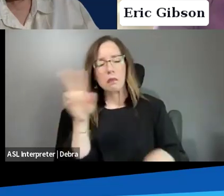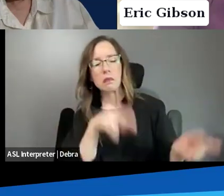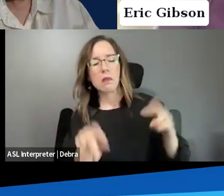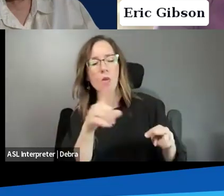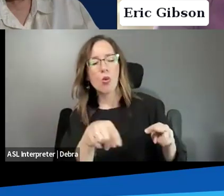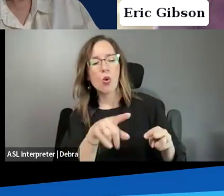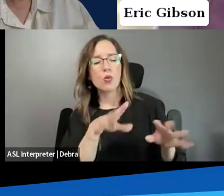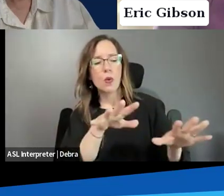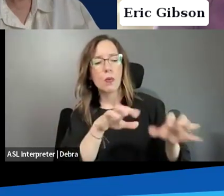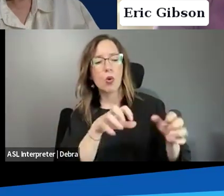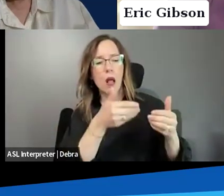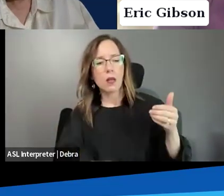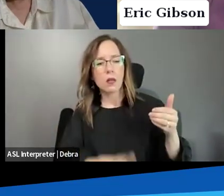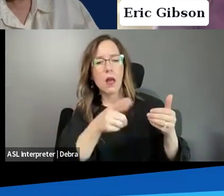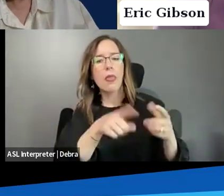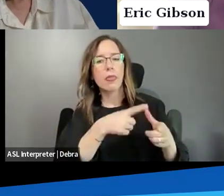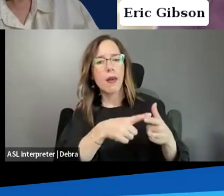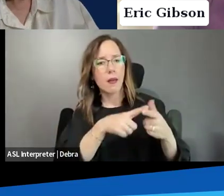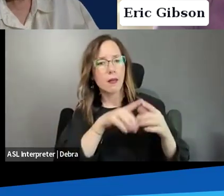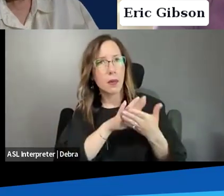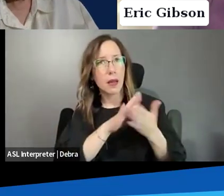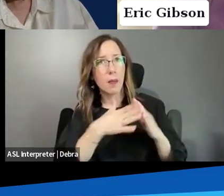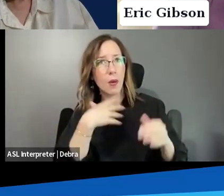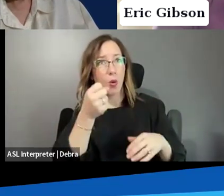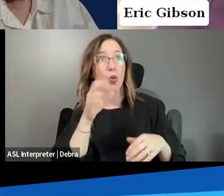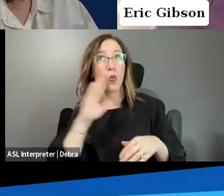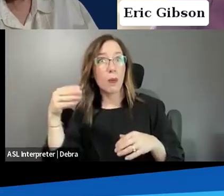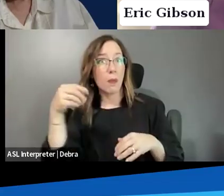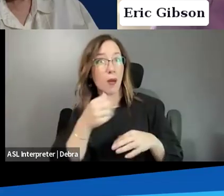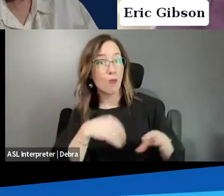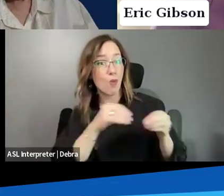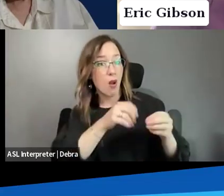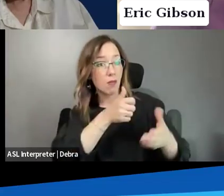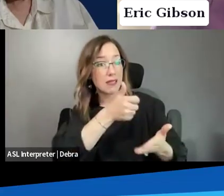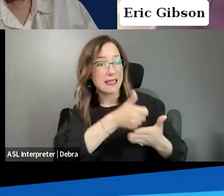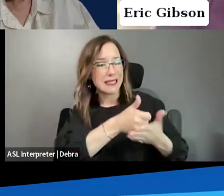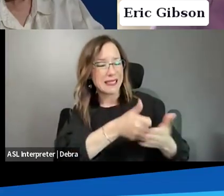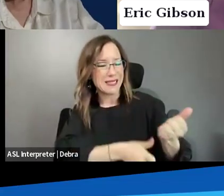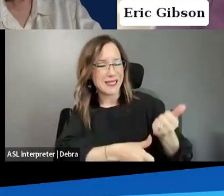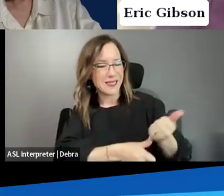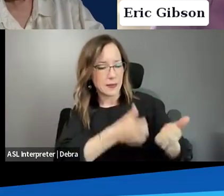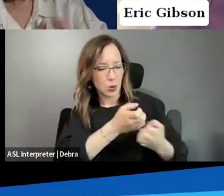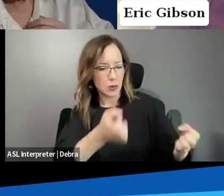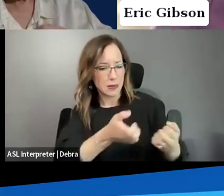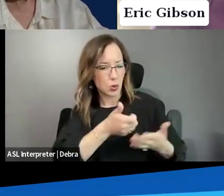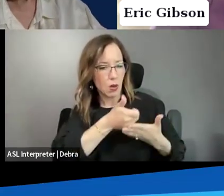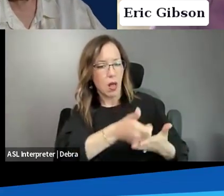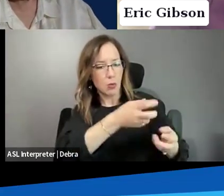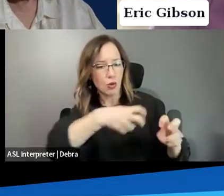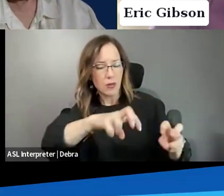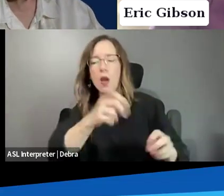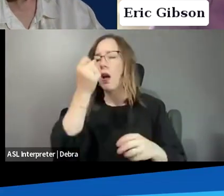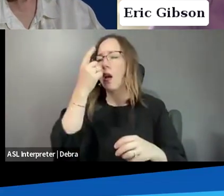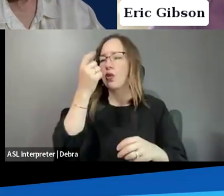who are aging, and will pay for more assistive equipment to help you transfer and do these kind of things. Now, when you're out in the car,